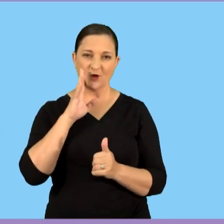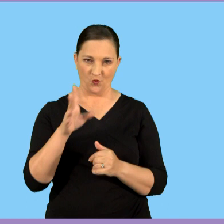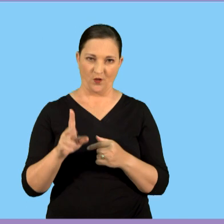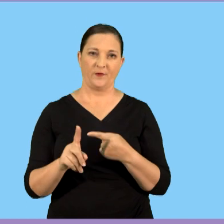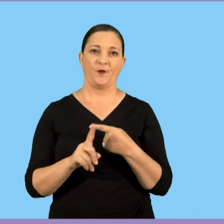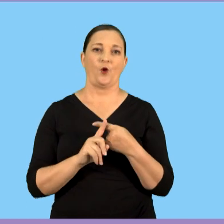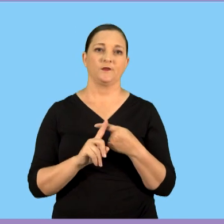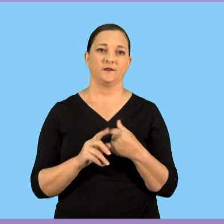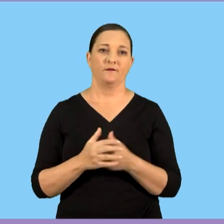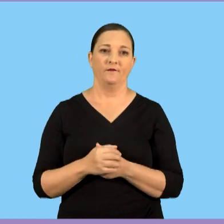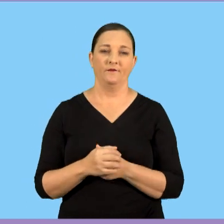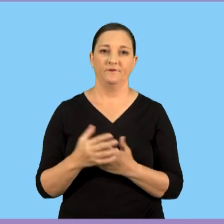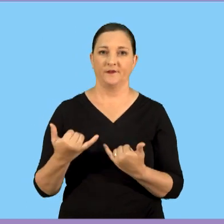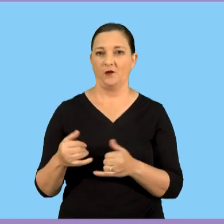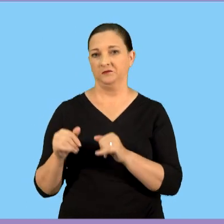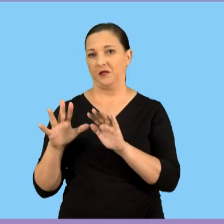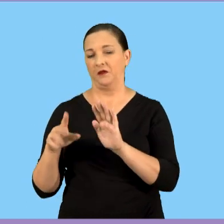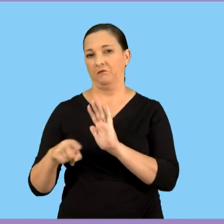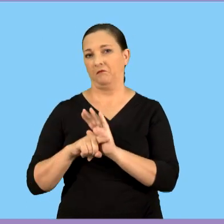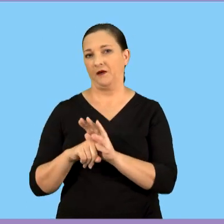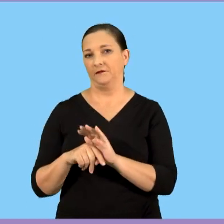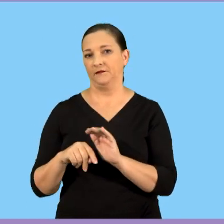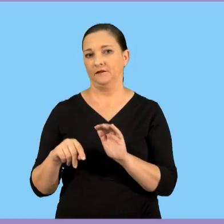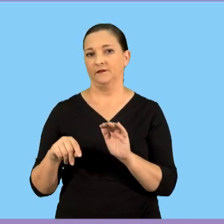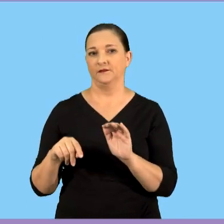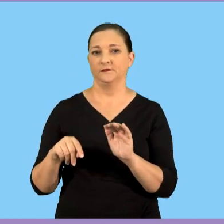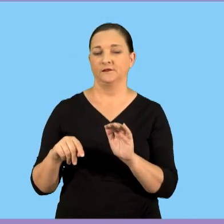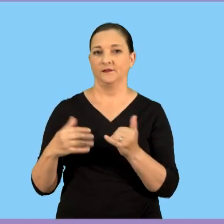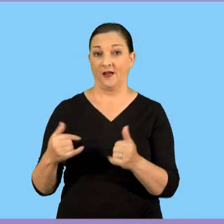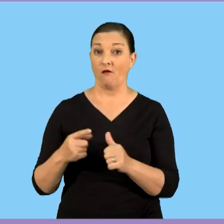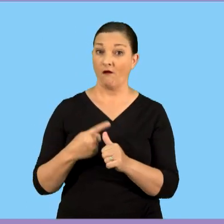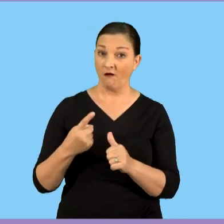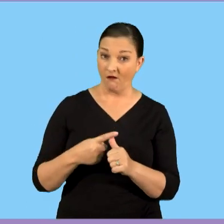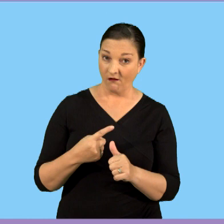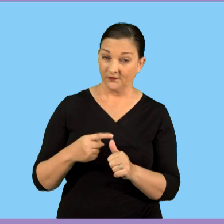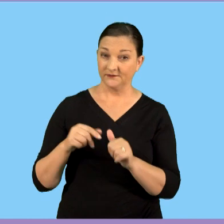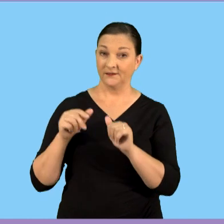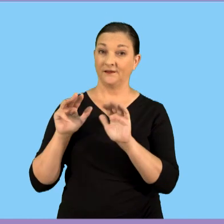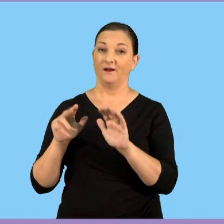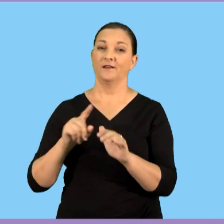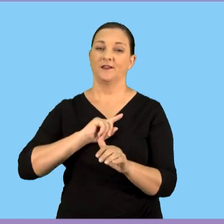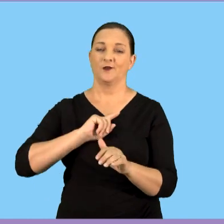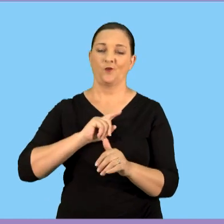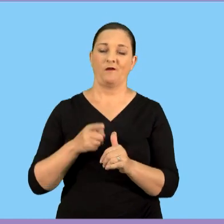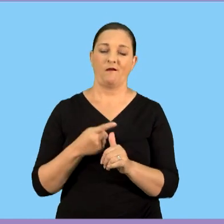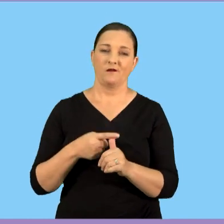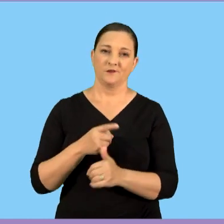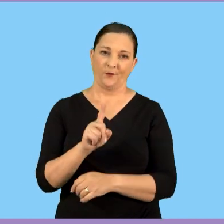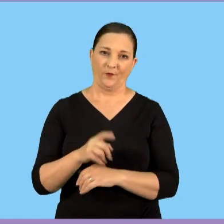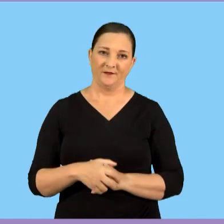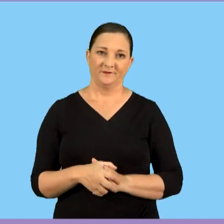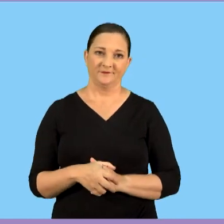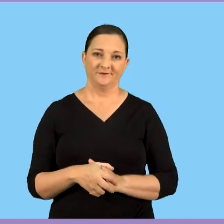means our answer is going to be positive. And we just subtract those natural numbers, and that is going to give us a positive